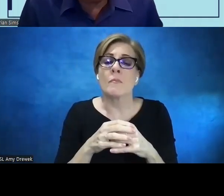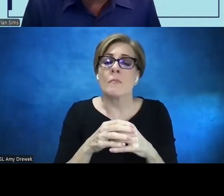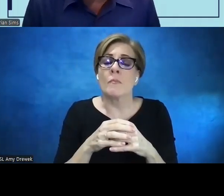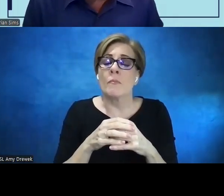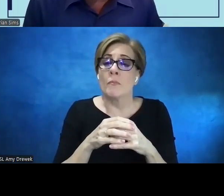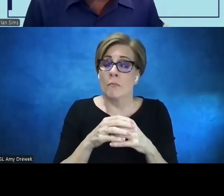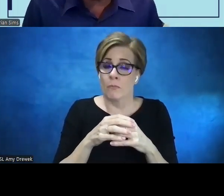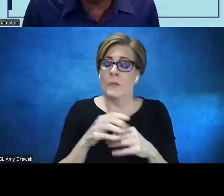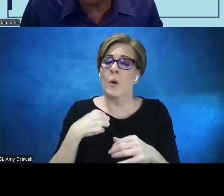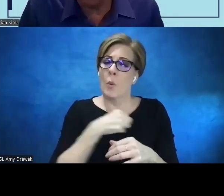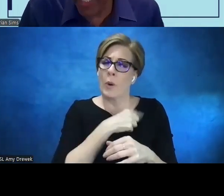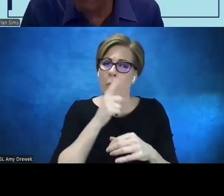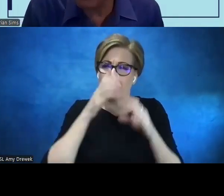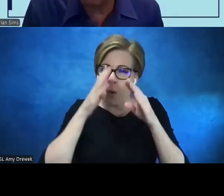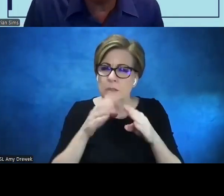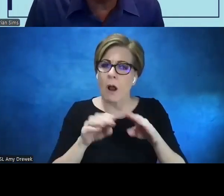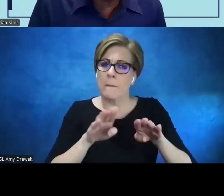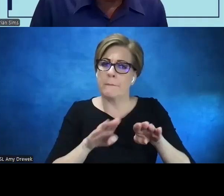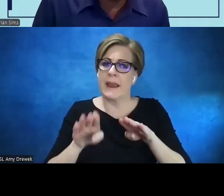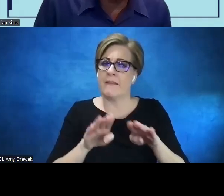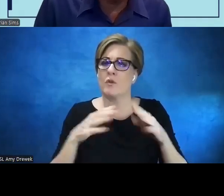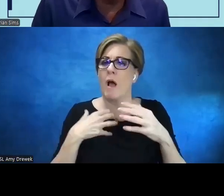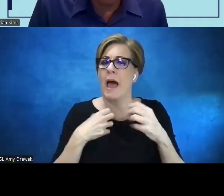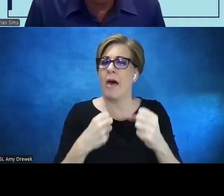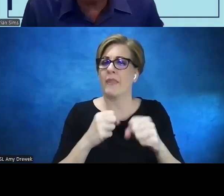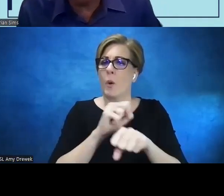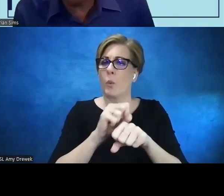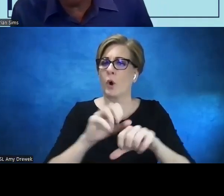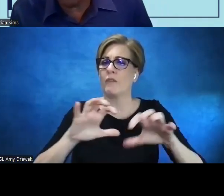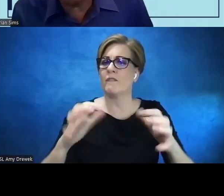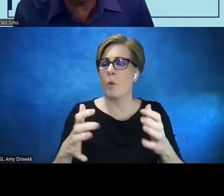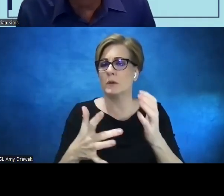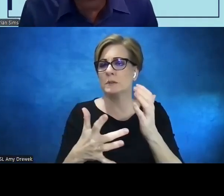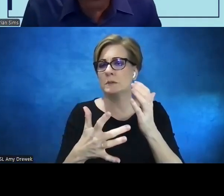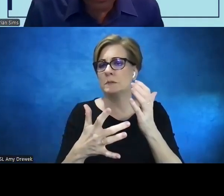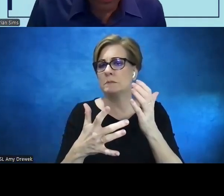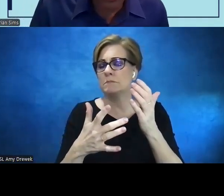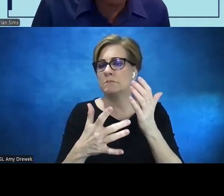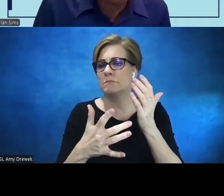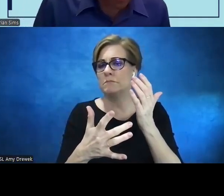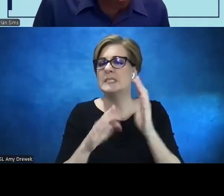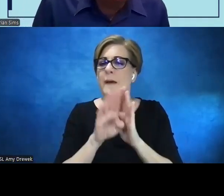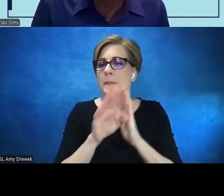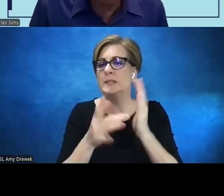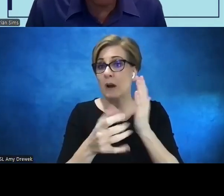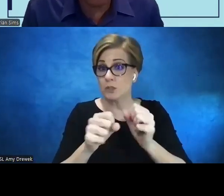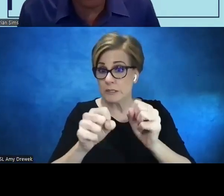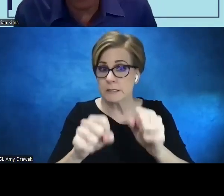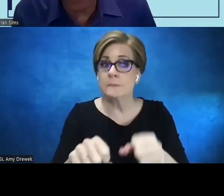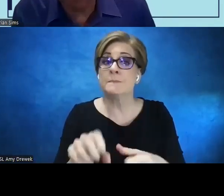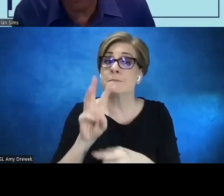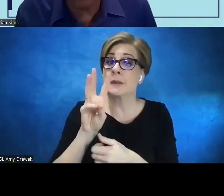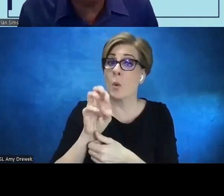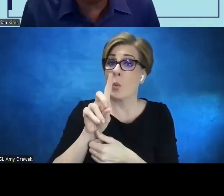the behavioral health workforce development strategies as delivered by our own Wendy Morris and our own